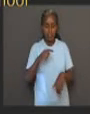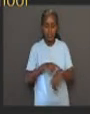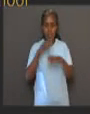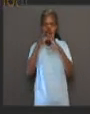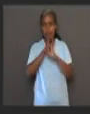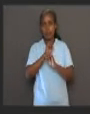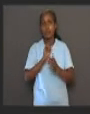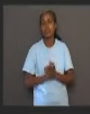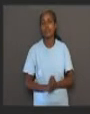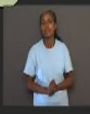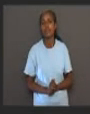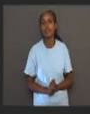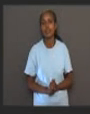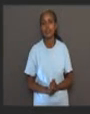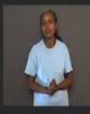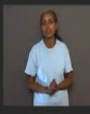Time's up.